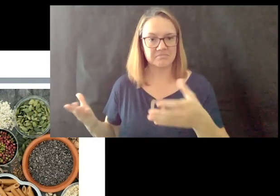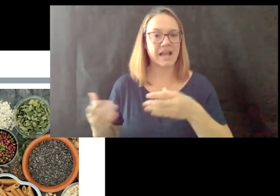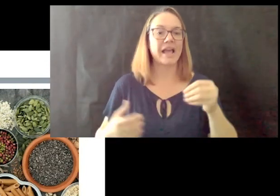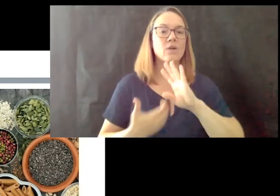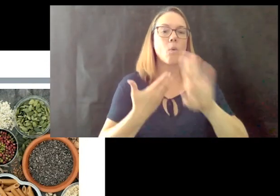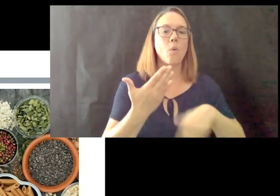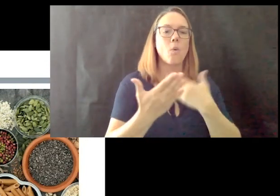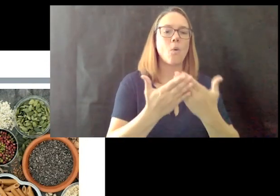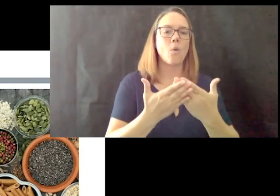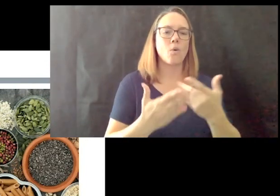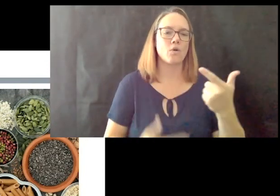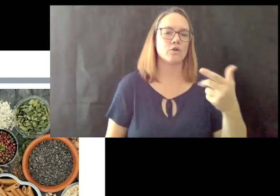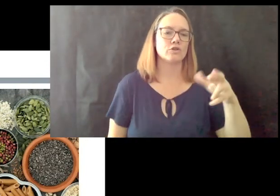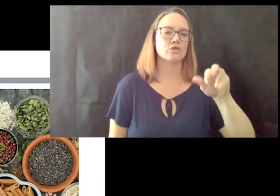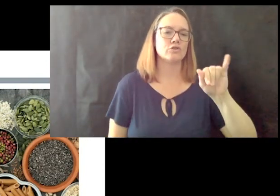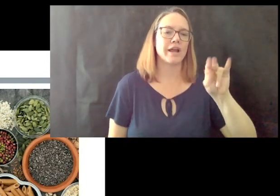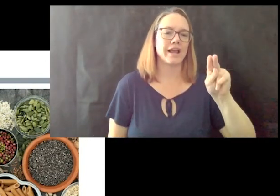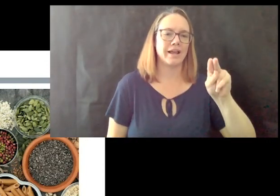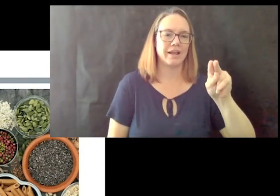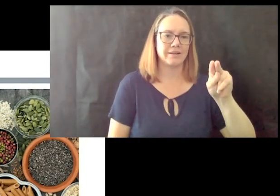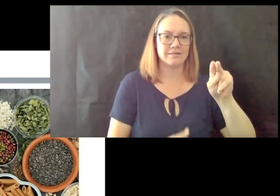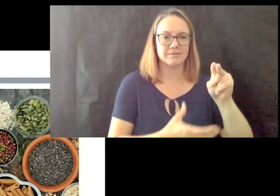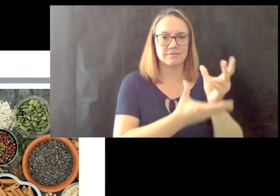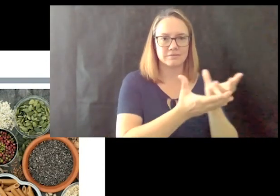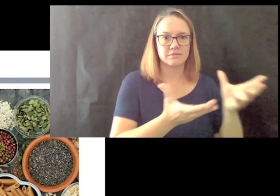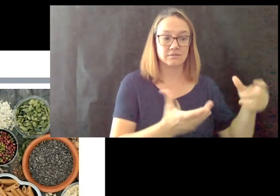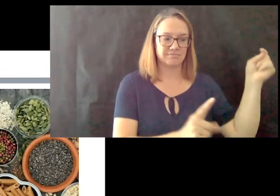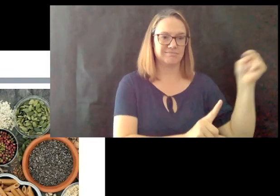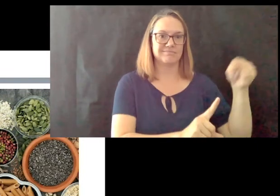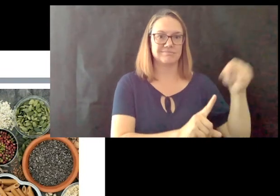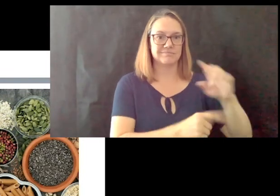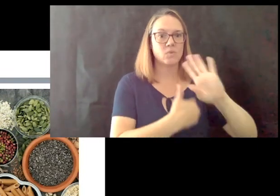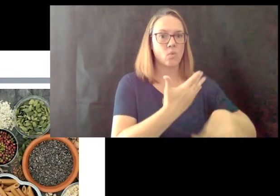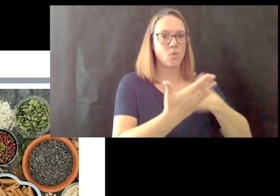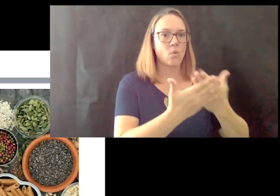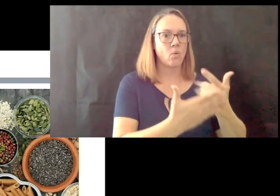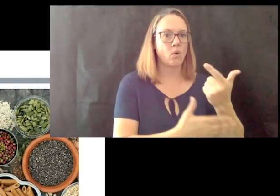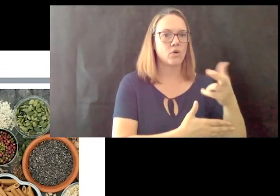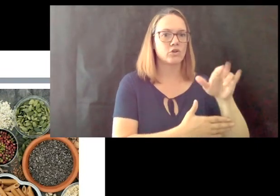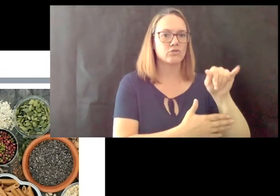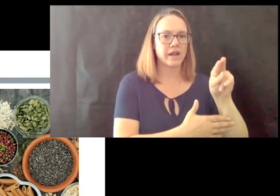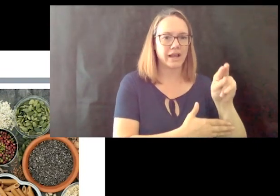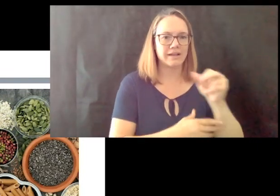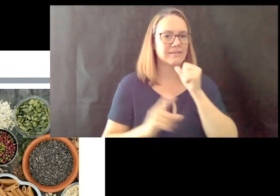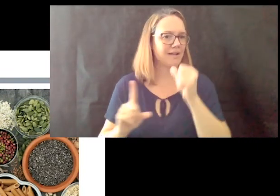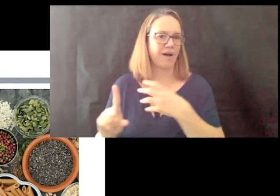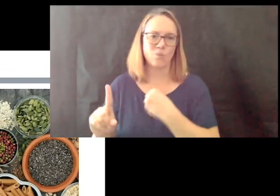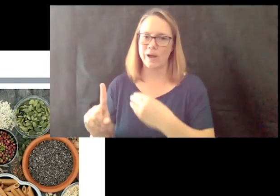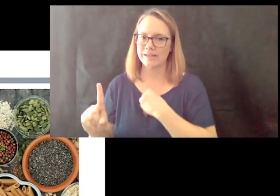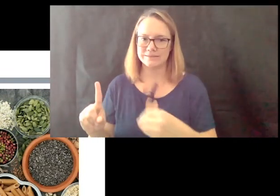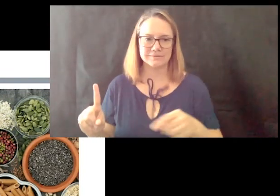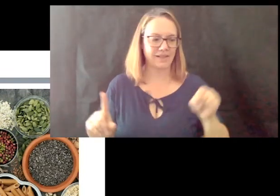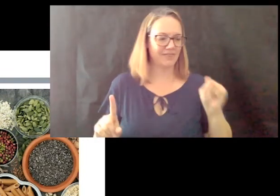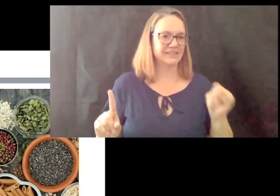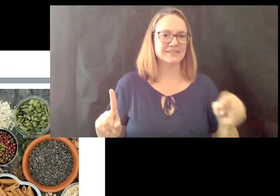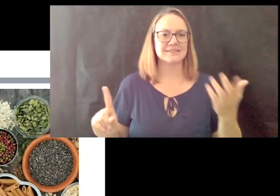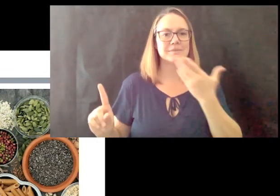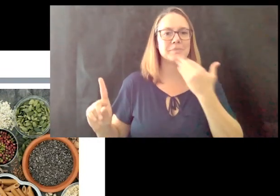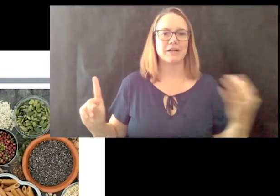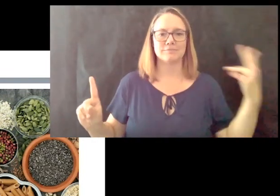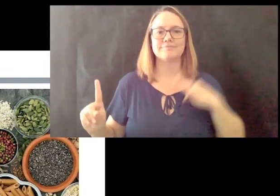product. And so we're going to say we want to include whole grains into the category of carbs to